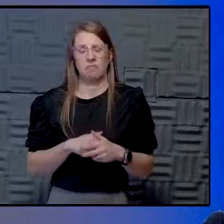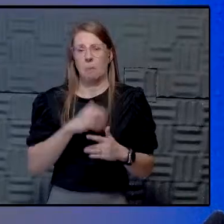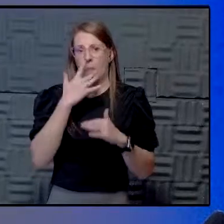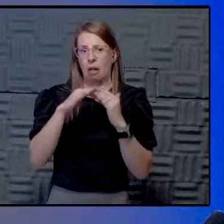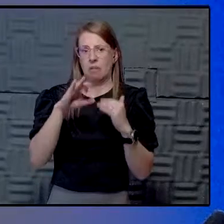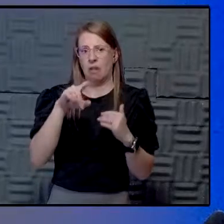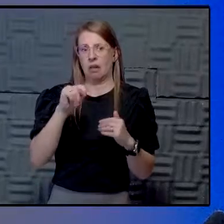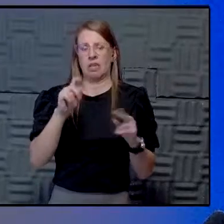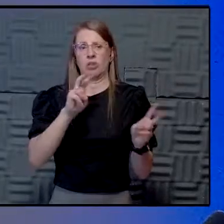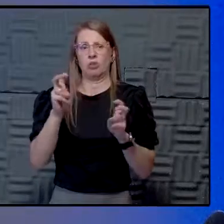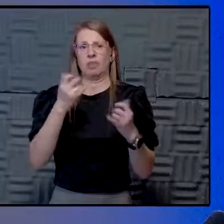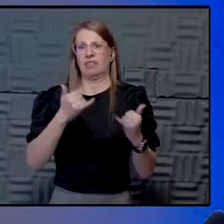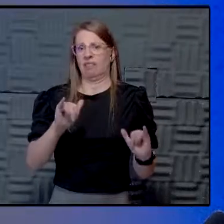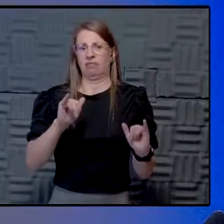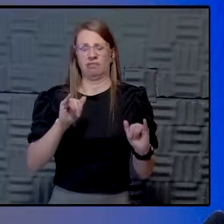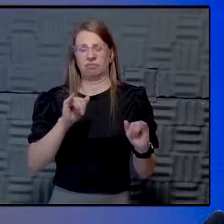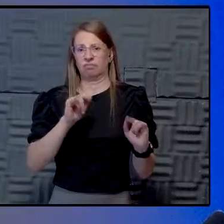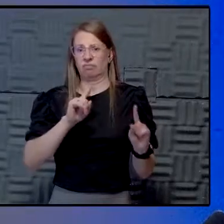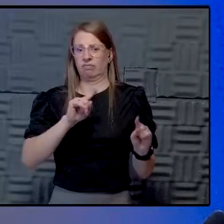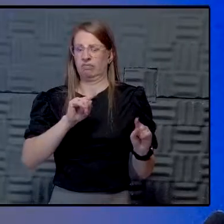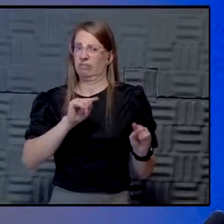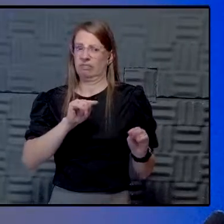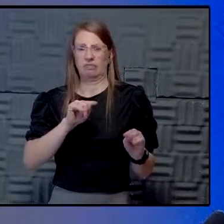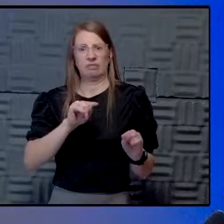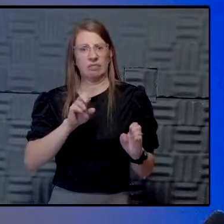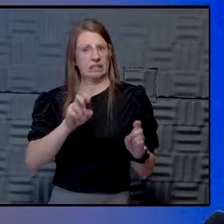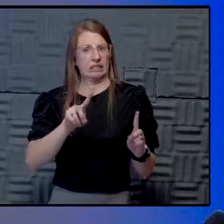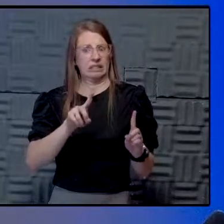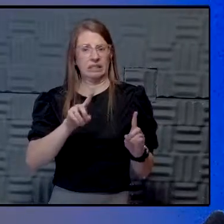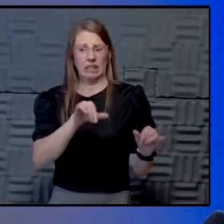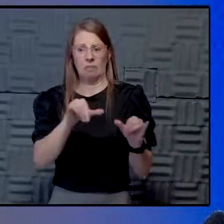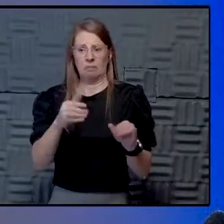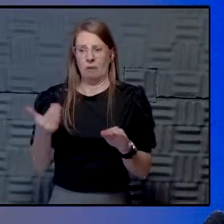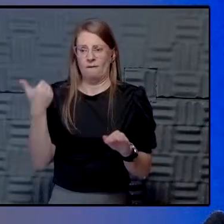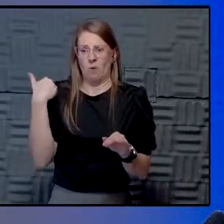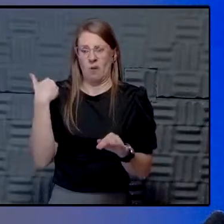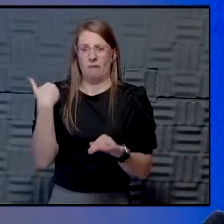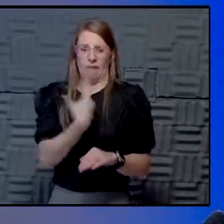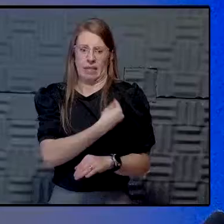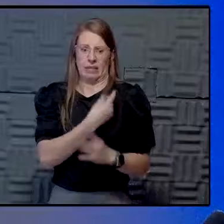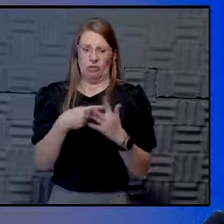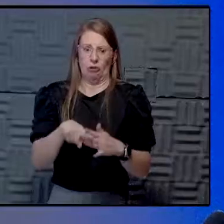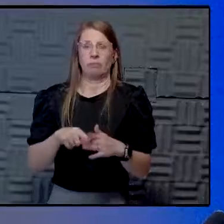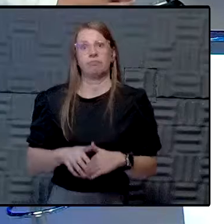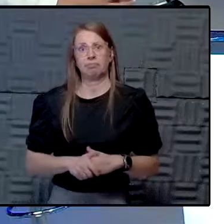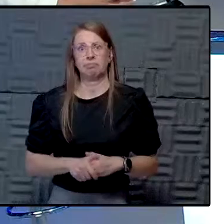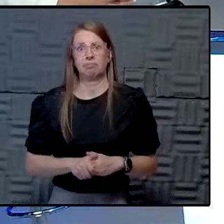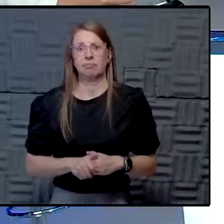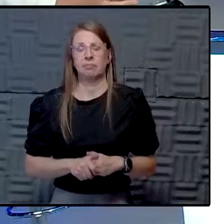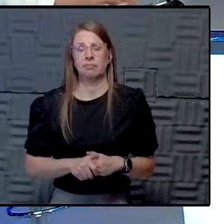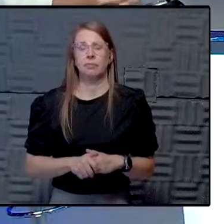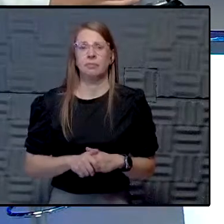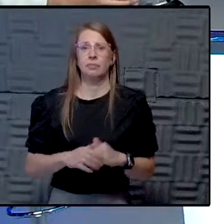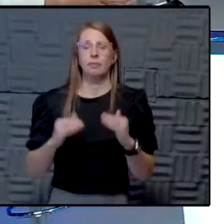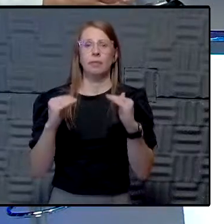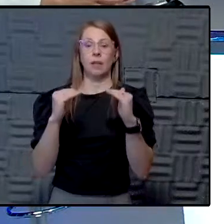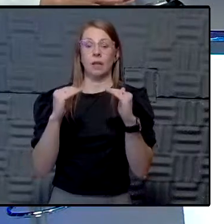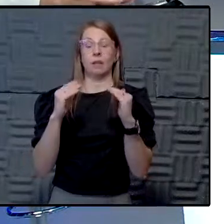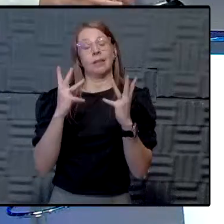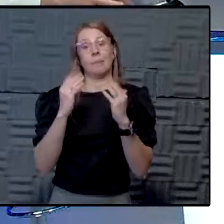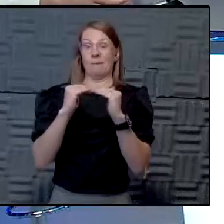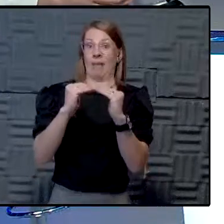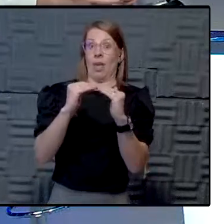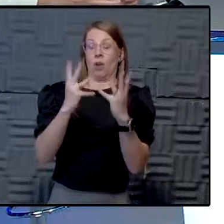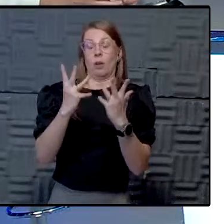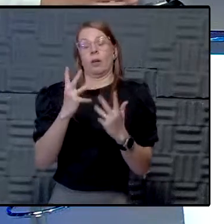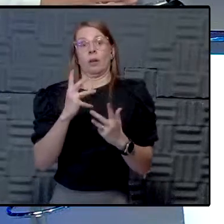embolisms, and I thought the same frequency as before the vaccines were started. Yeah. And to be fair, we know that, just make